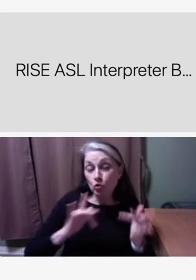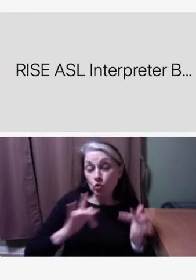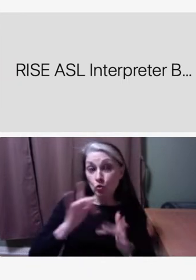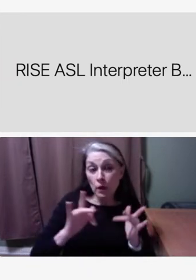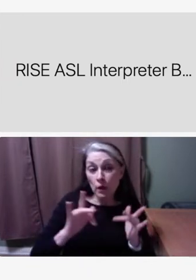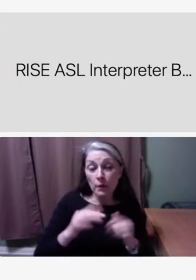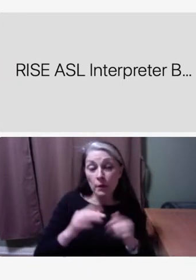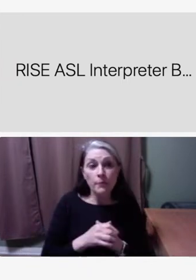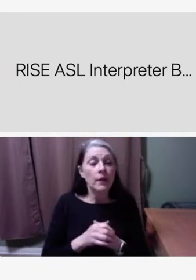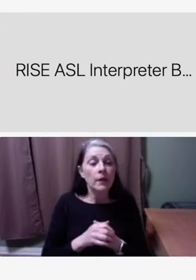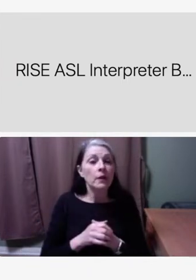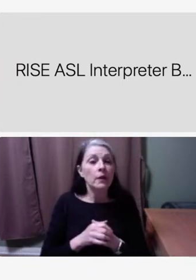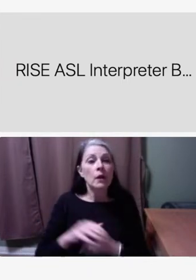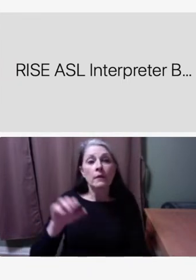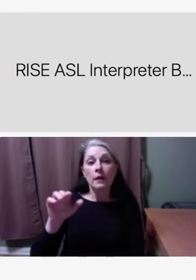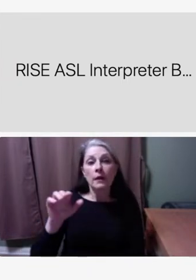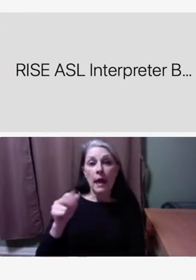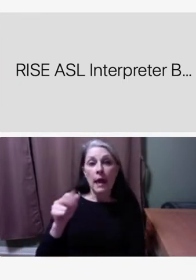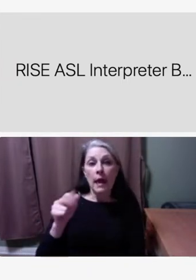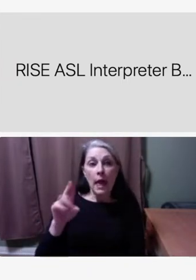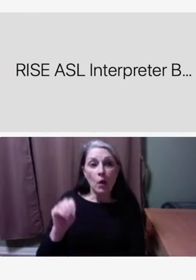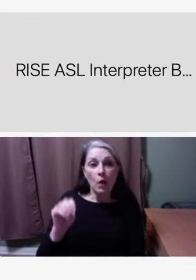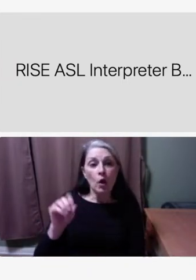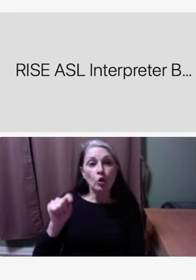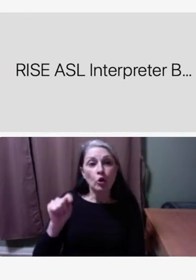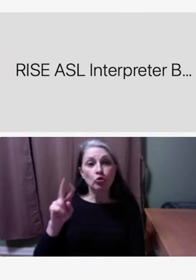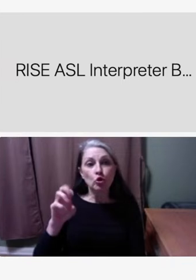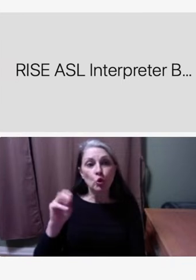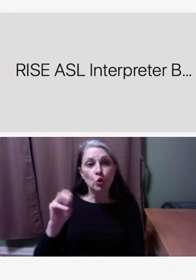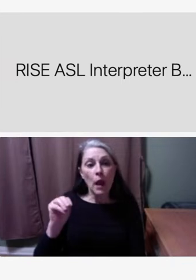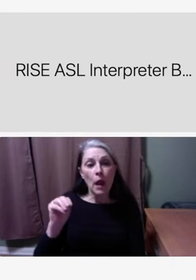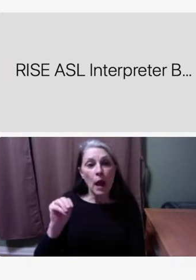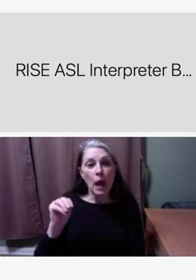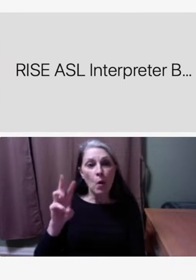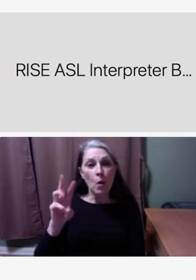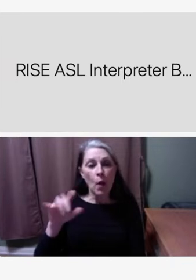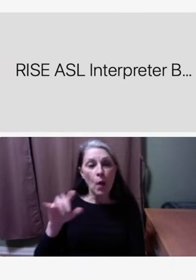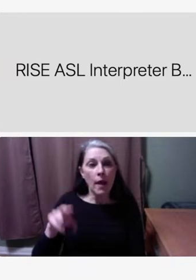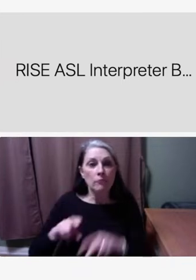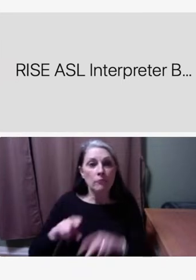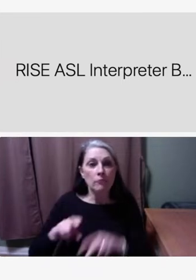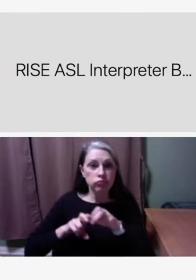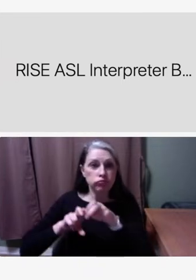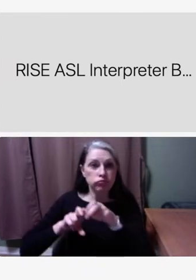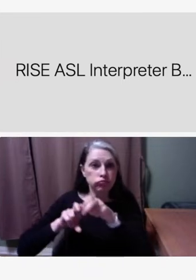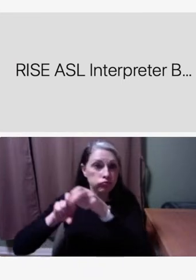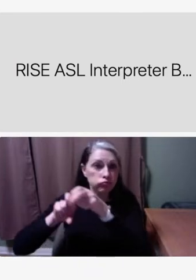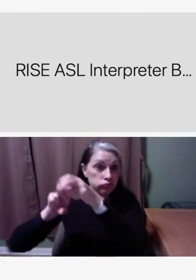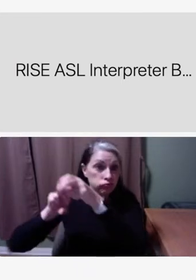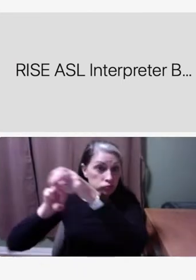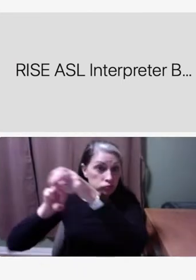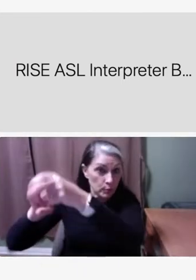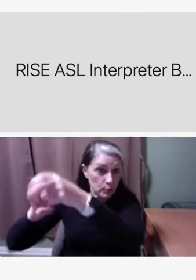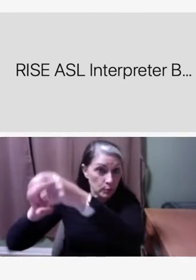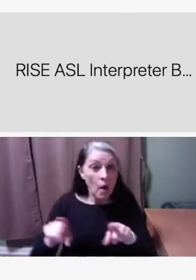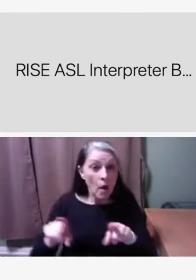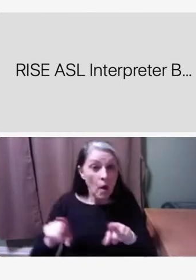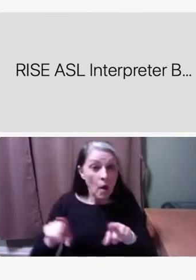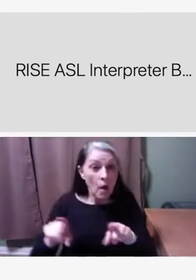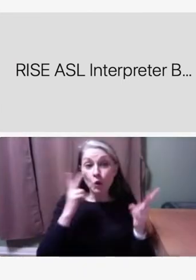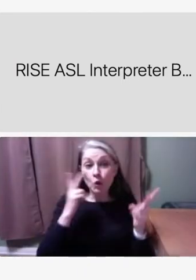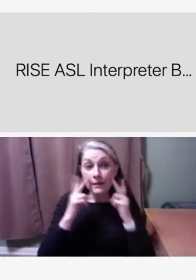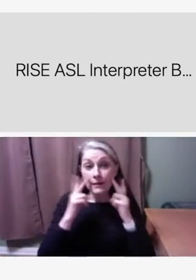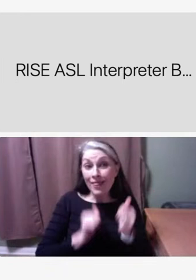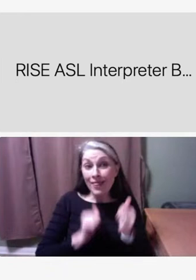up in Palm Springs, it's an earth science trip. You have Hamilton, you know, you're gonna see the theater arts. So I like